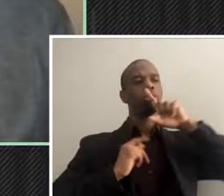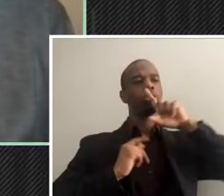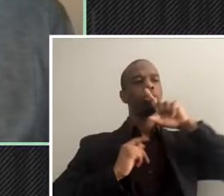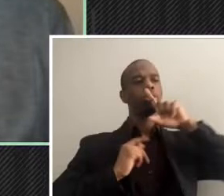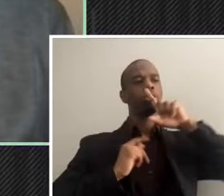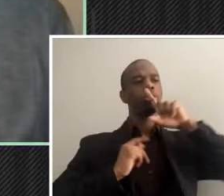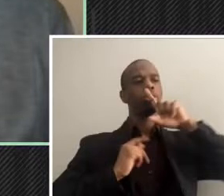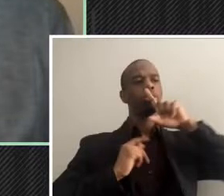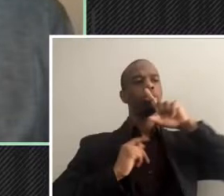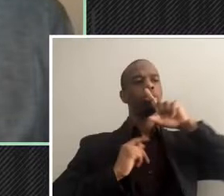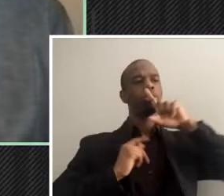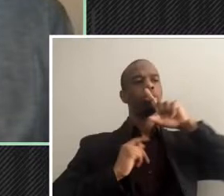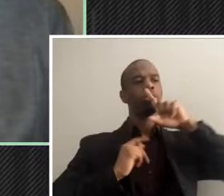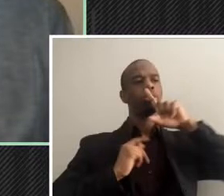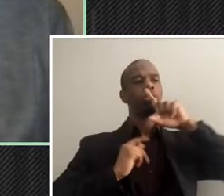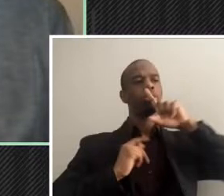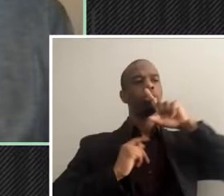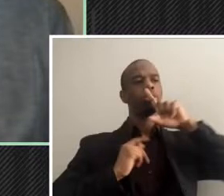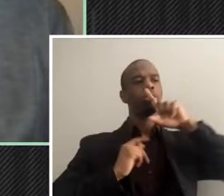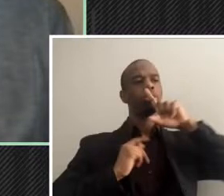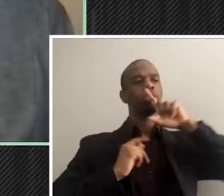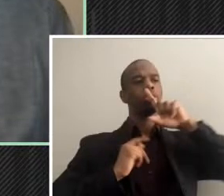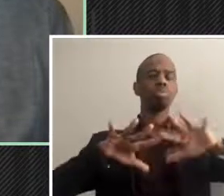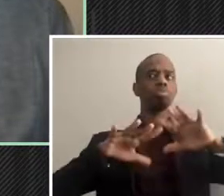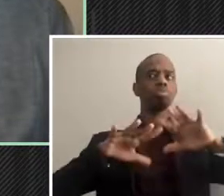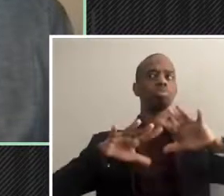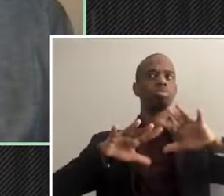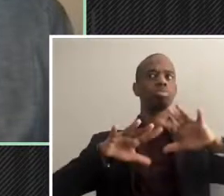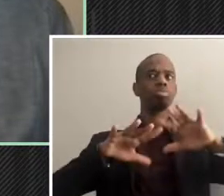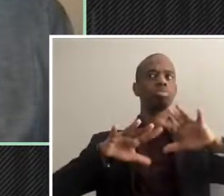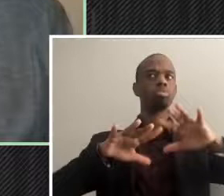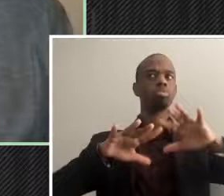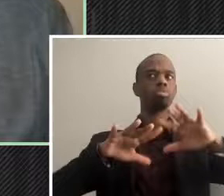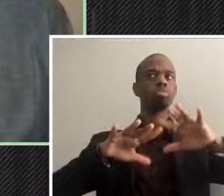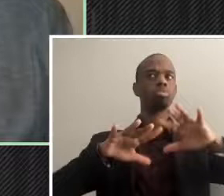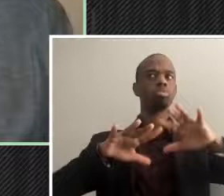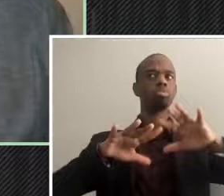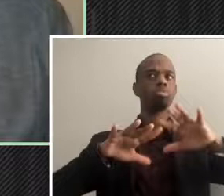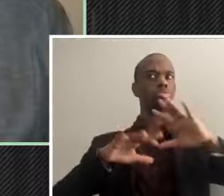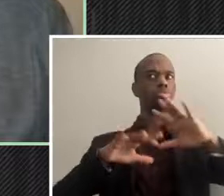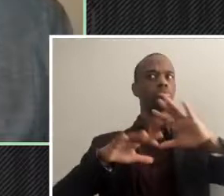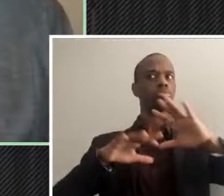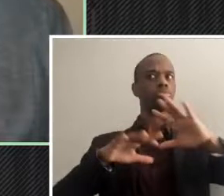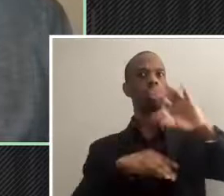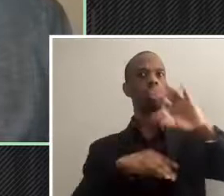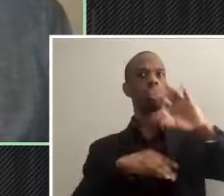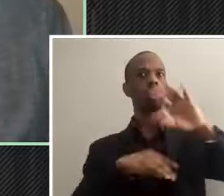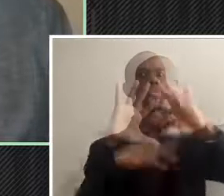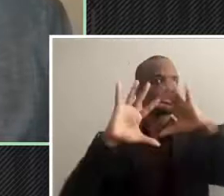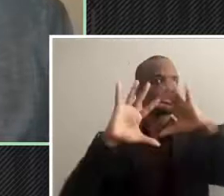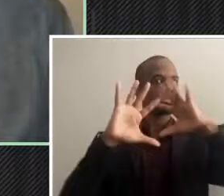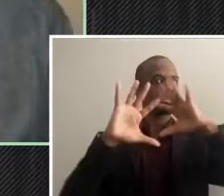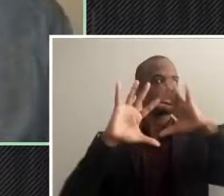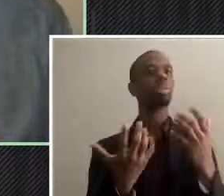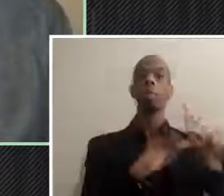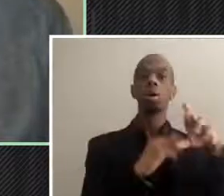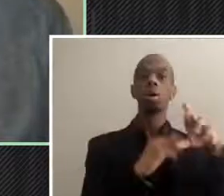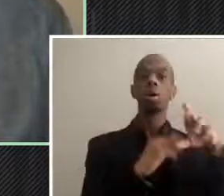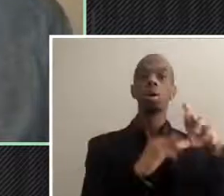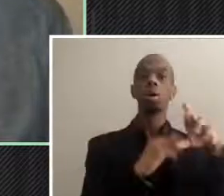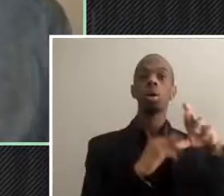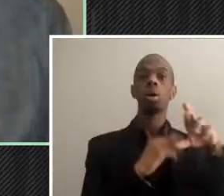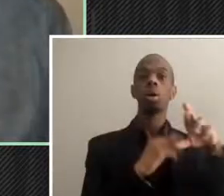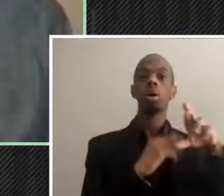you find? And we already know, you said Gen Z feels like, look, we're not here to save you. But talk about what role they